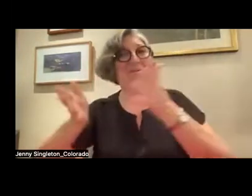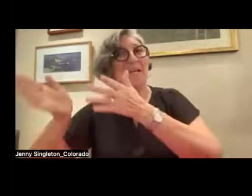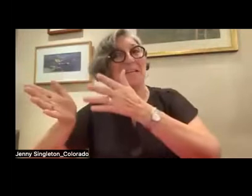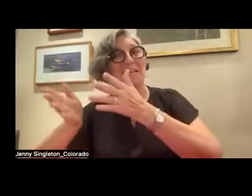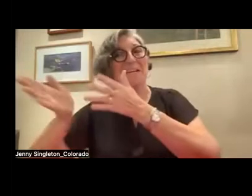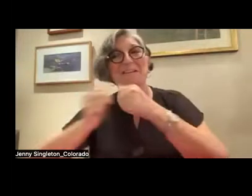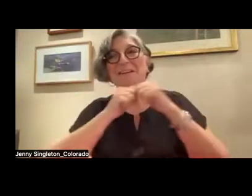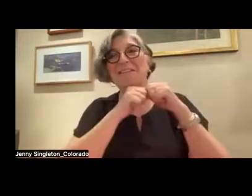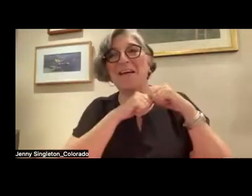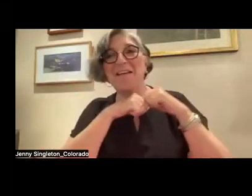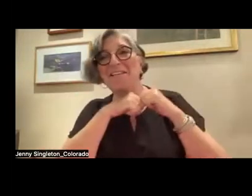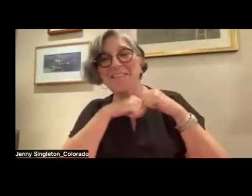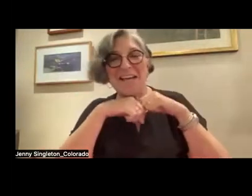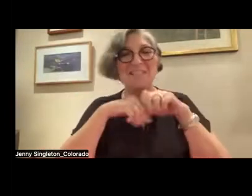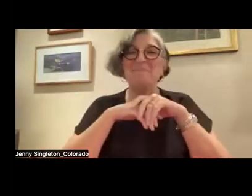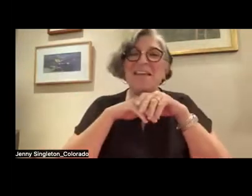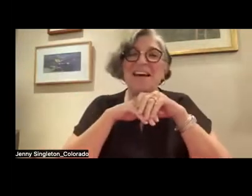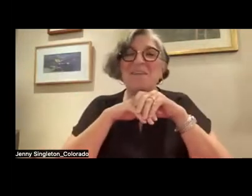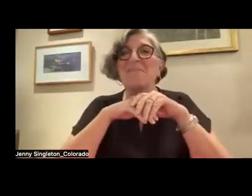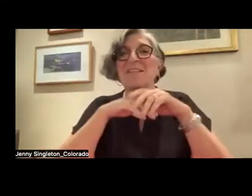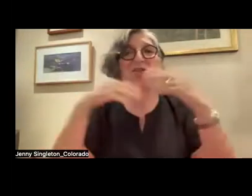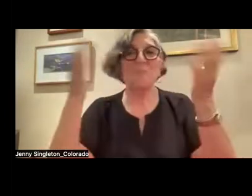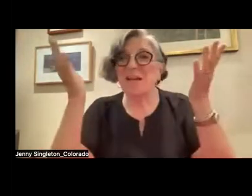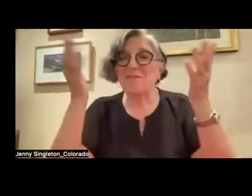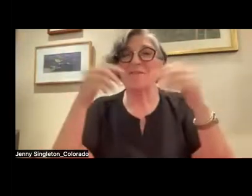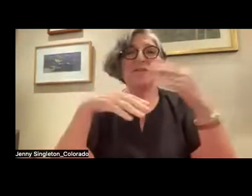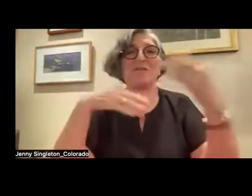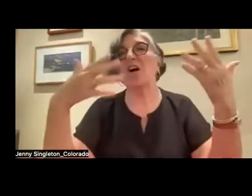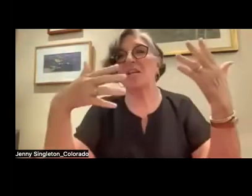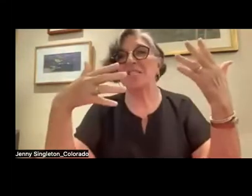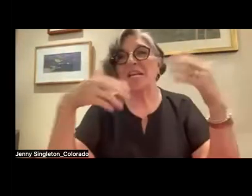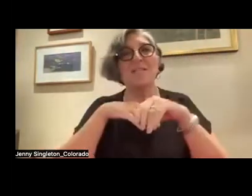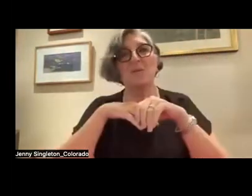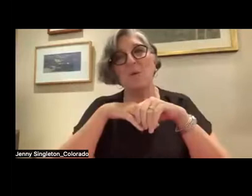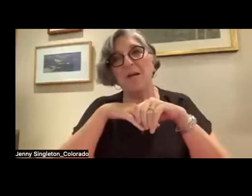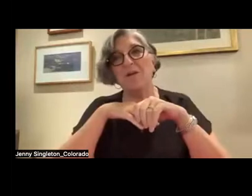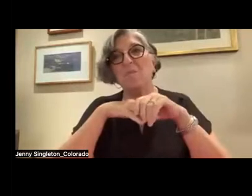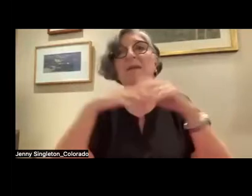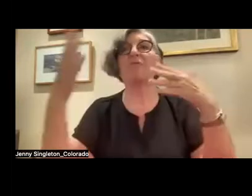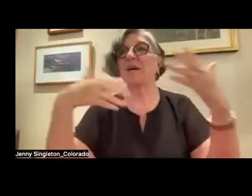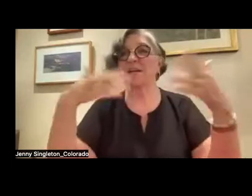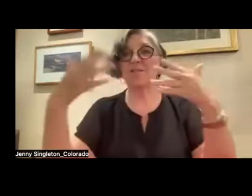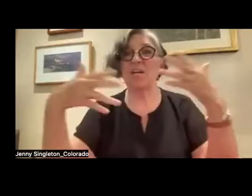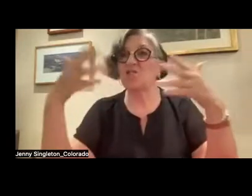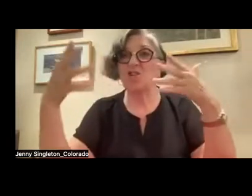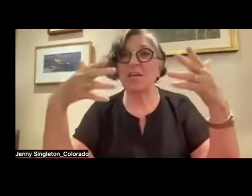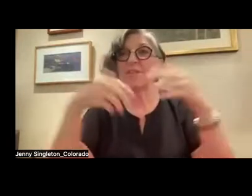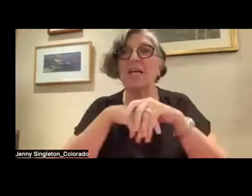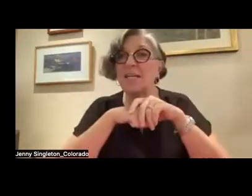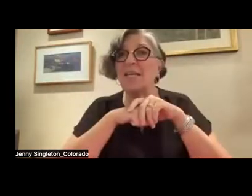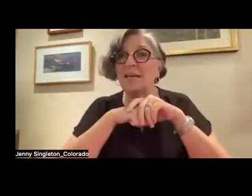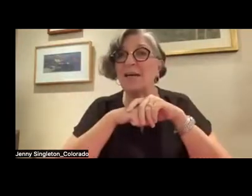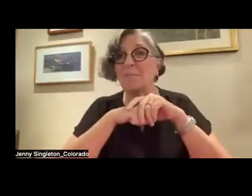that it's okay to sign on the side. Scuba divers. So these are contexts where you might find gesturing